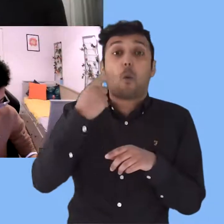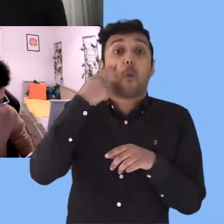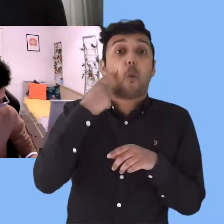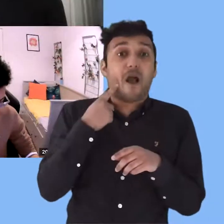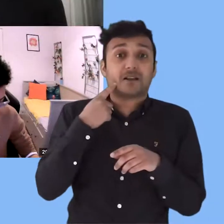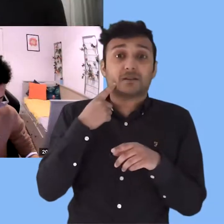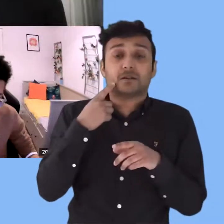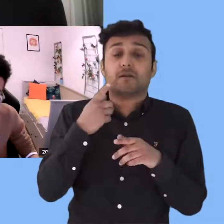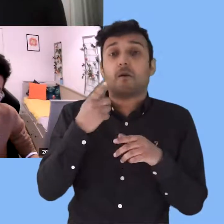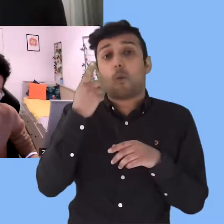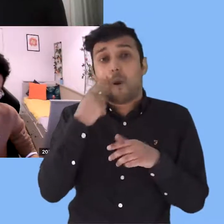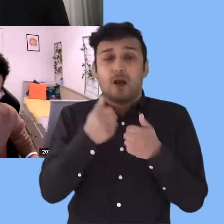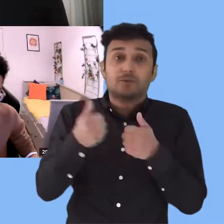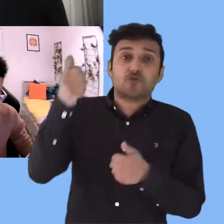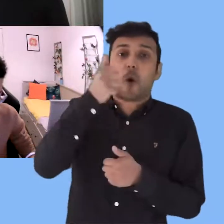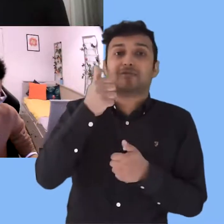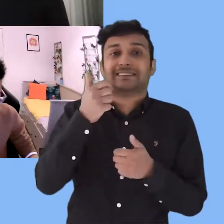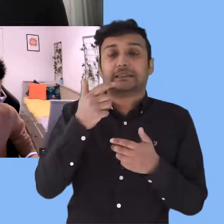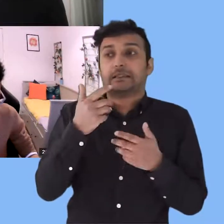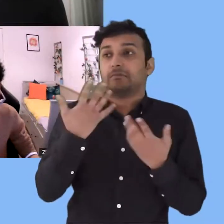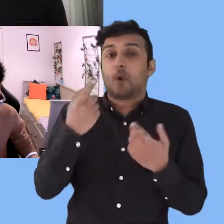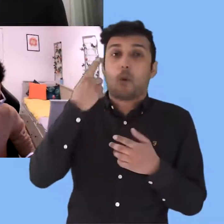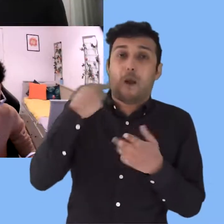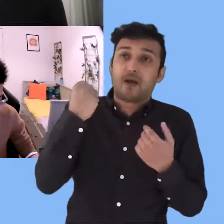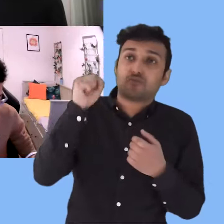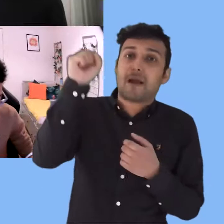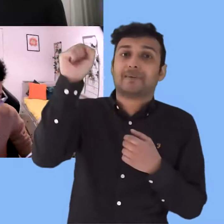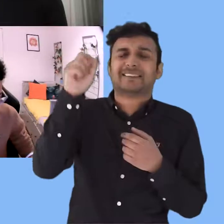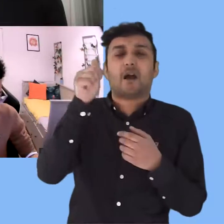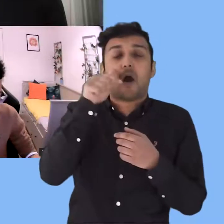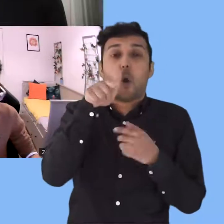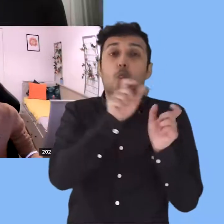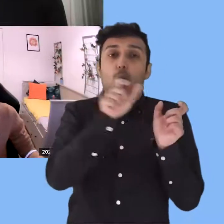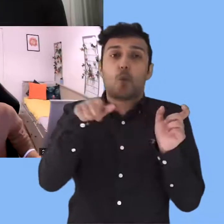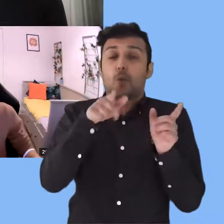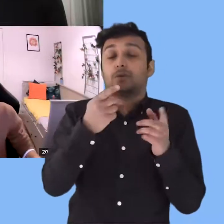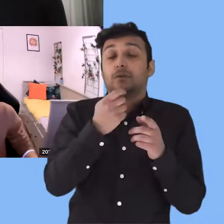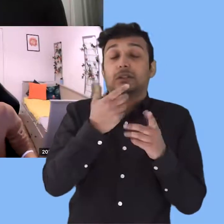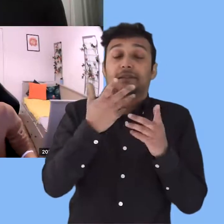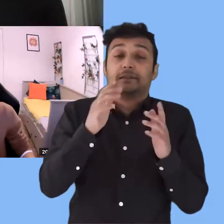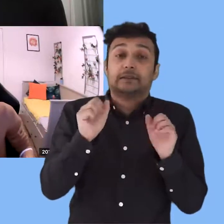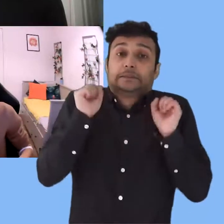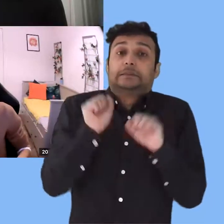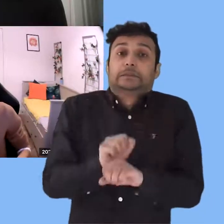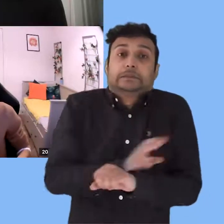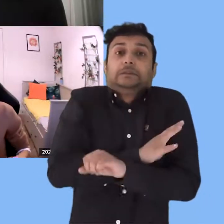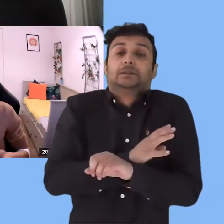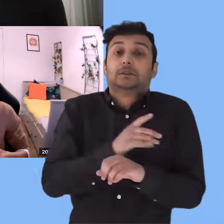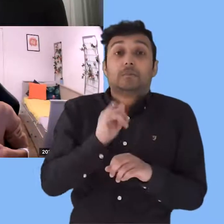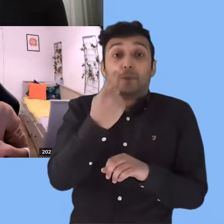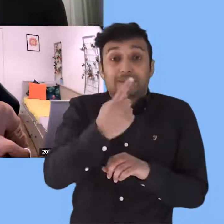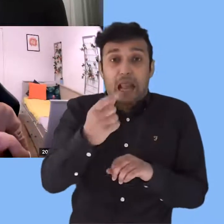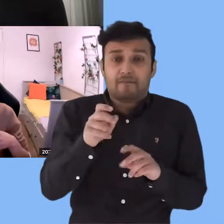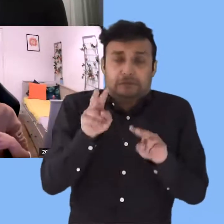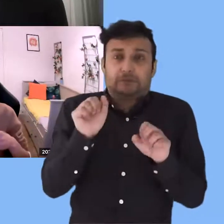supremacy. I know these are very difficult words to hear if you're hearing them and you're feeling uncomfortable. Just sit with that a bit, you know, bear